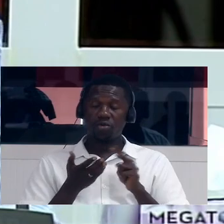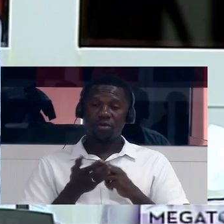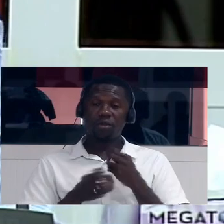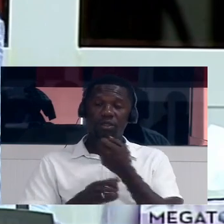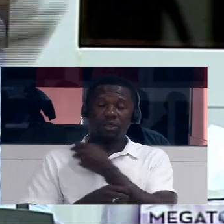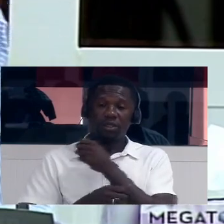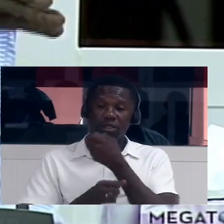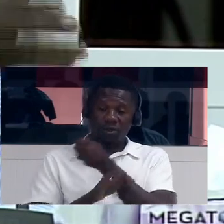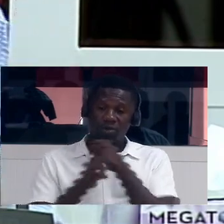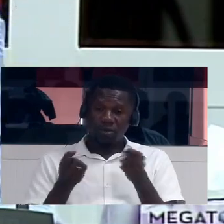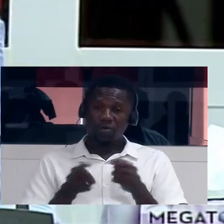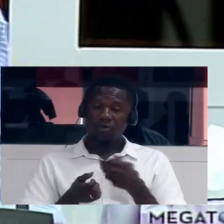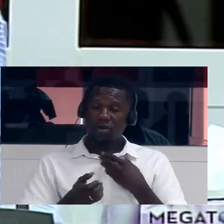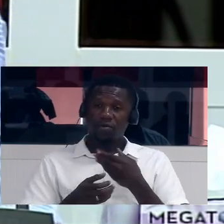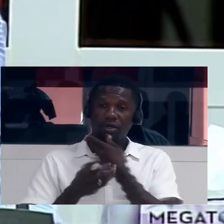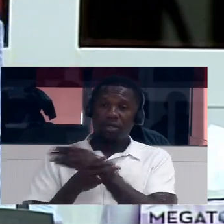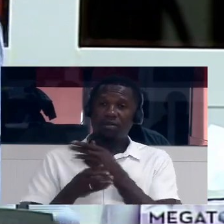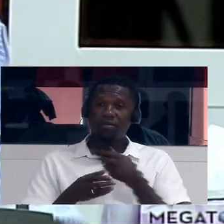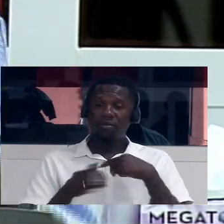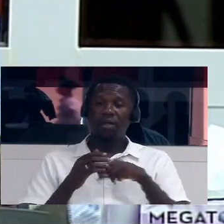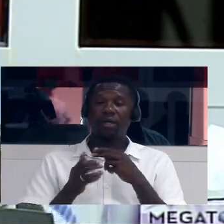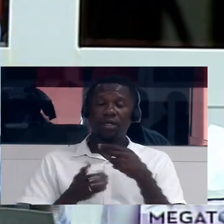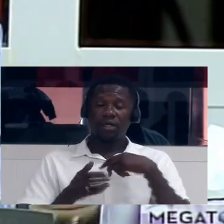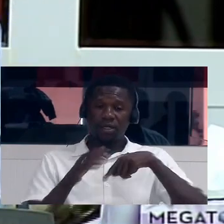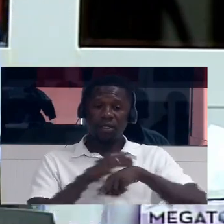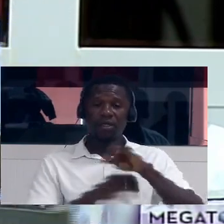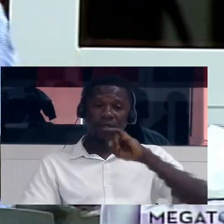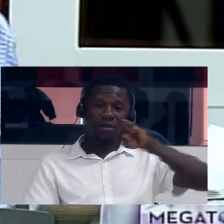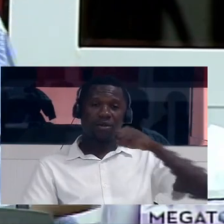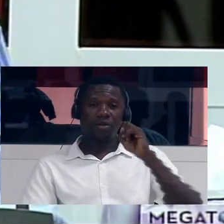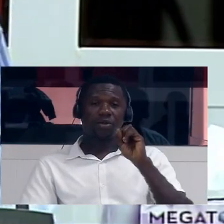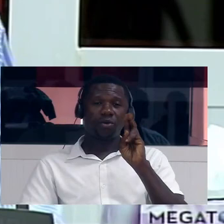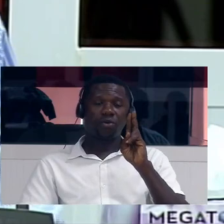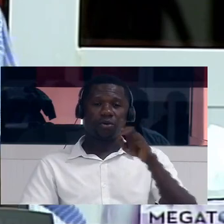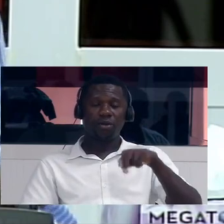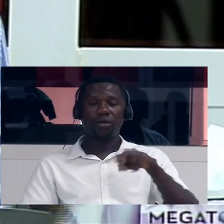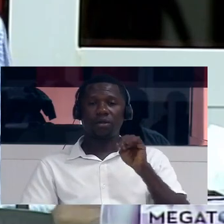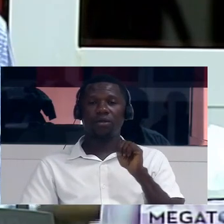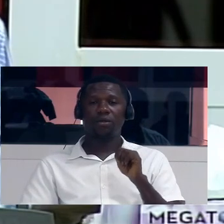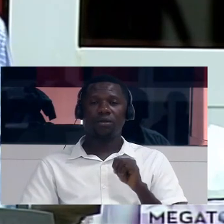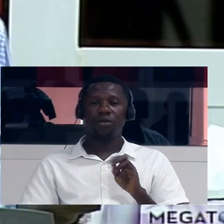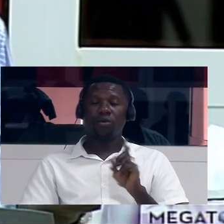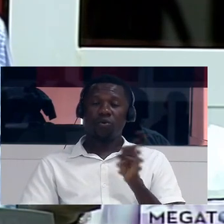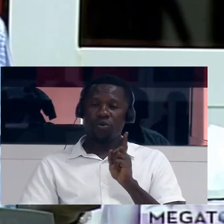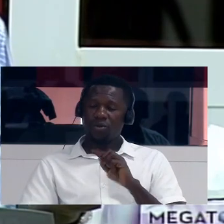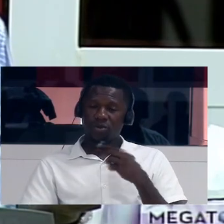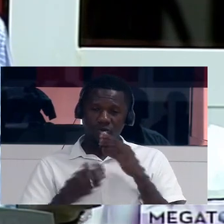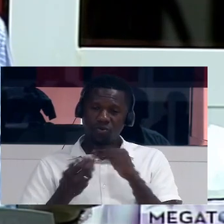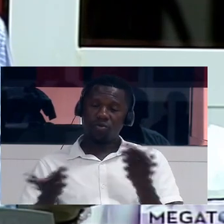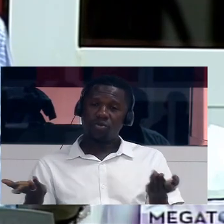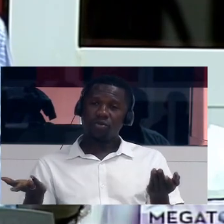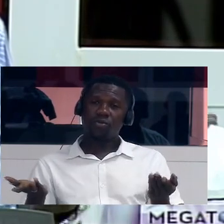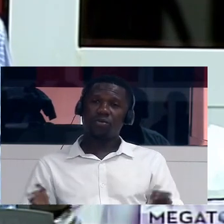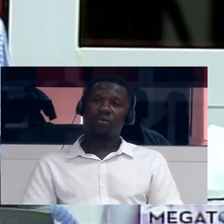of my duties in June? No, these are, you say circumstances. It's just one. What did I do?